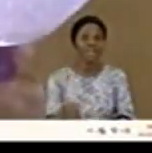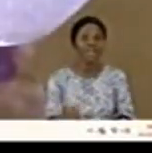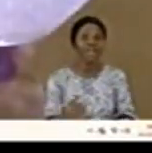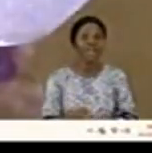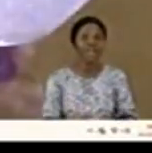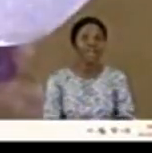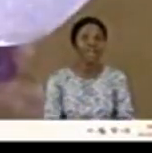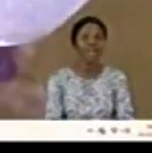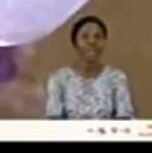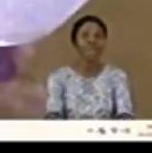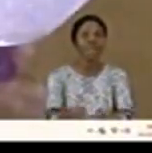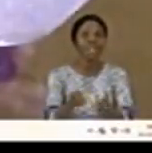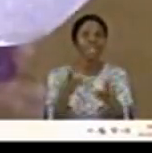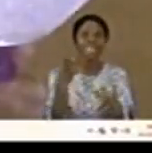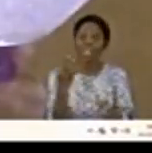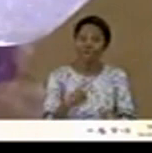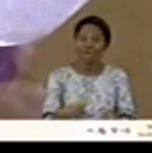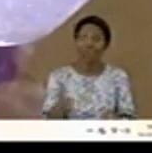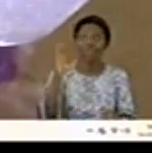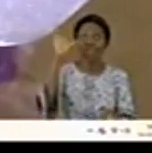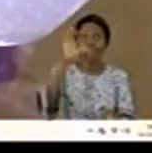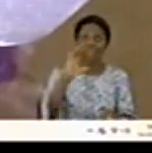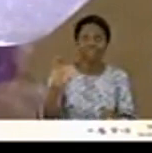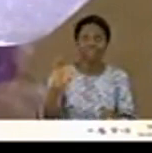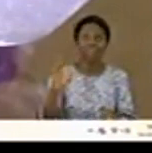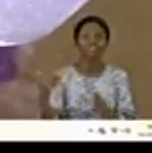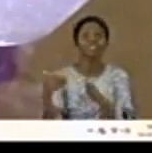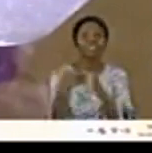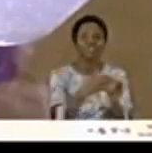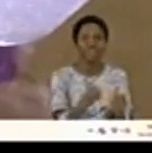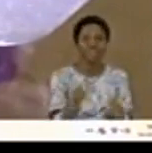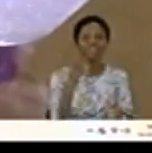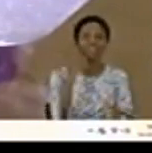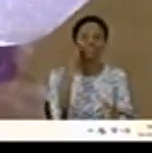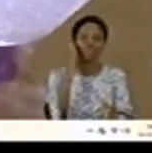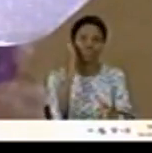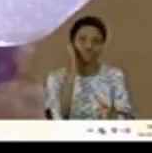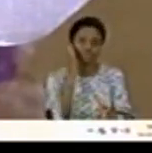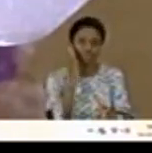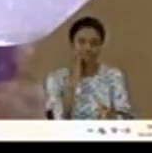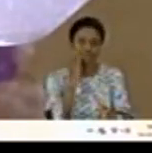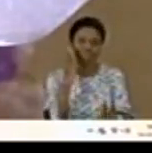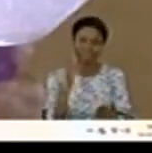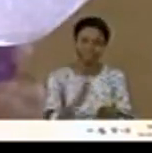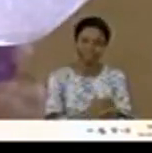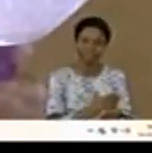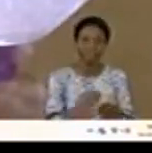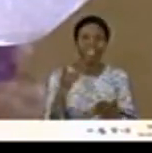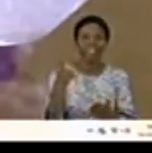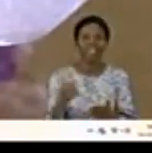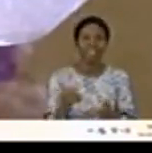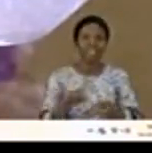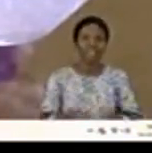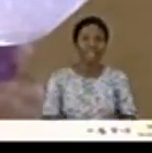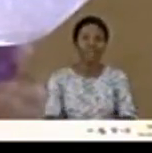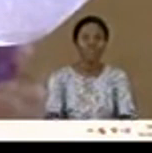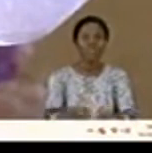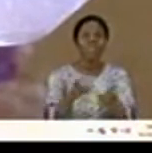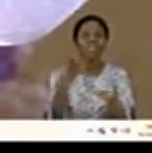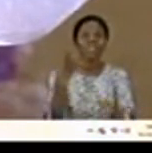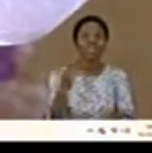The way of the cross leads home, leads